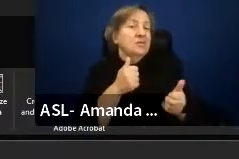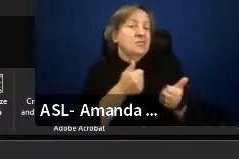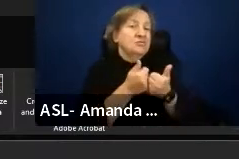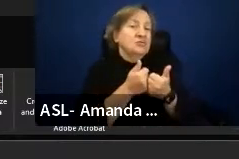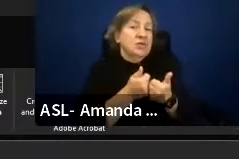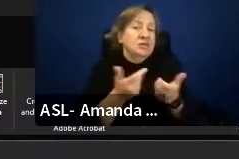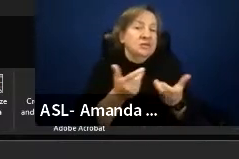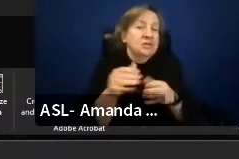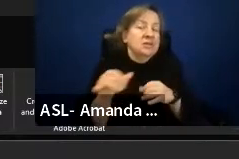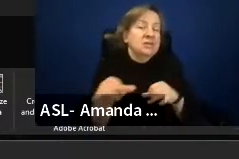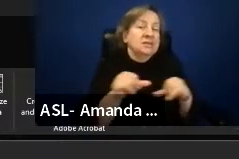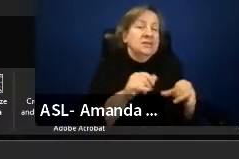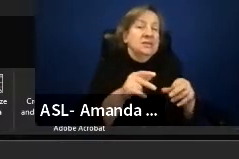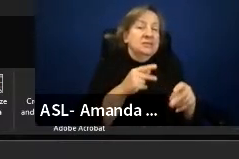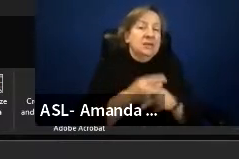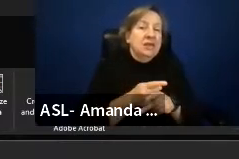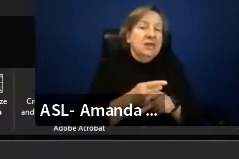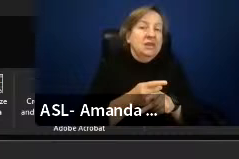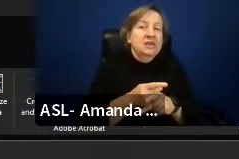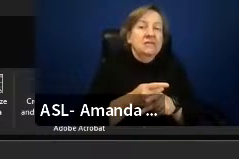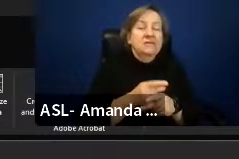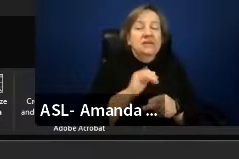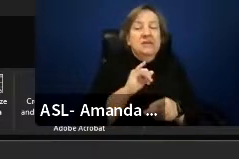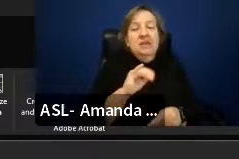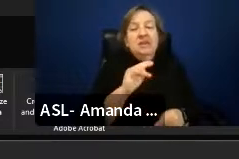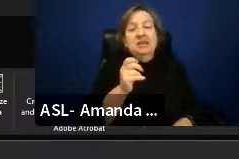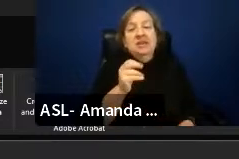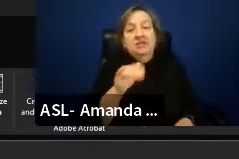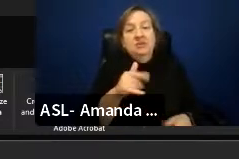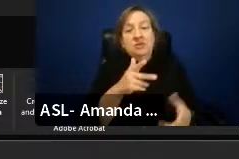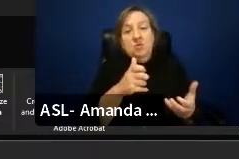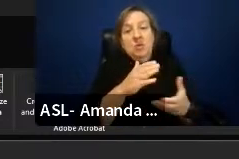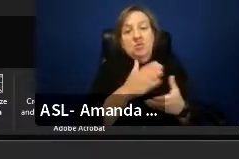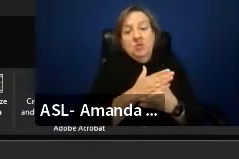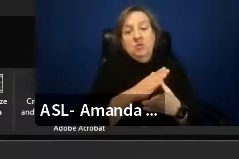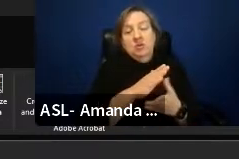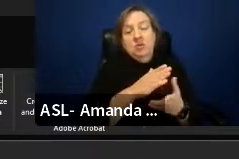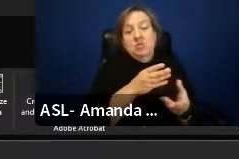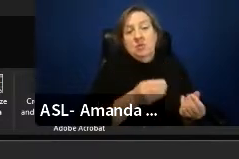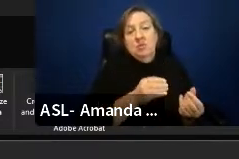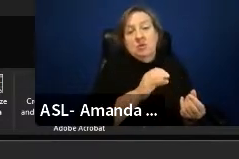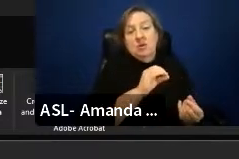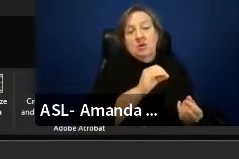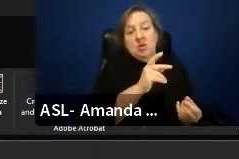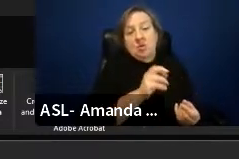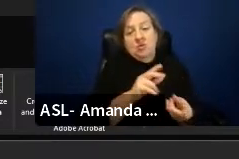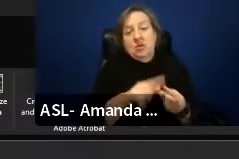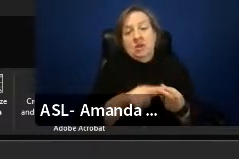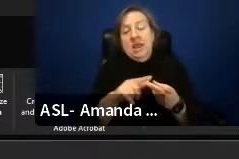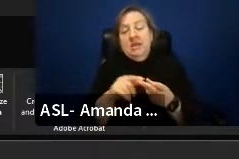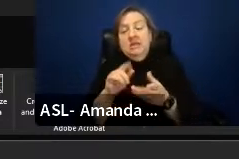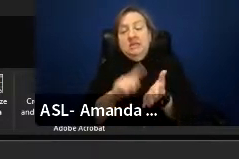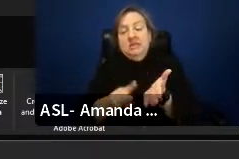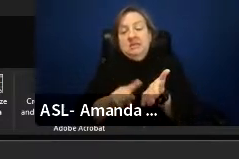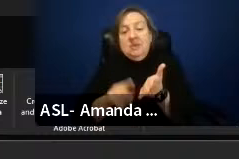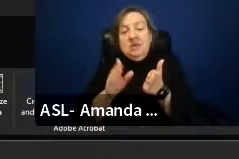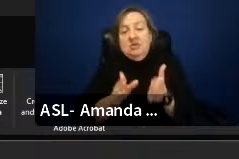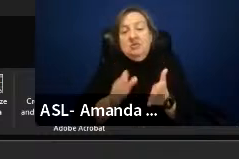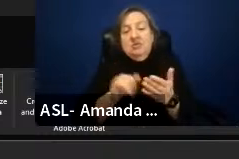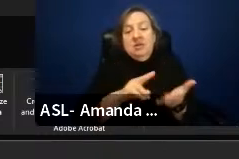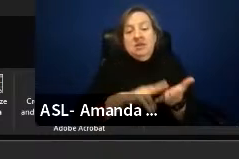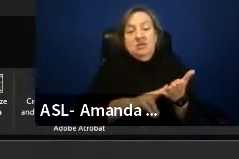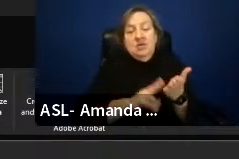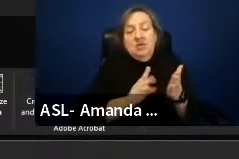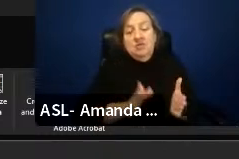of integrity you are seeking between property owner and inspector is the thing that the contractor will